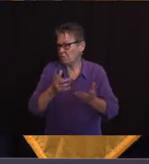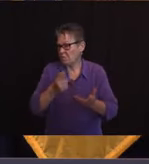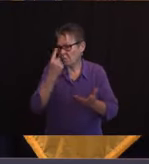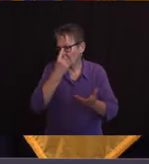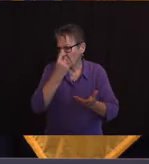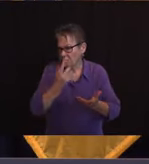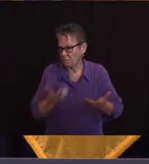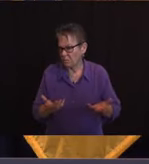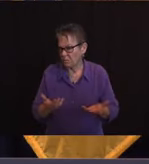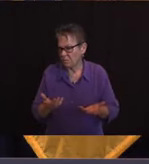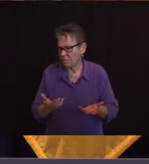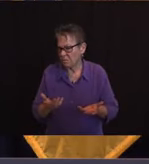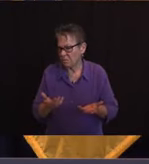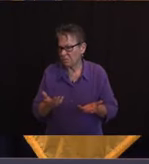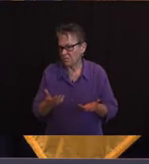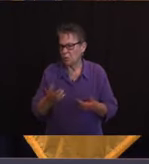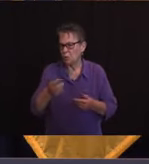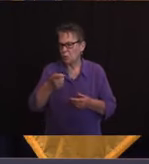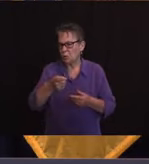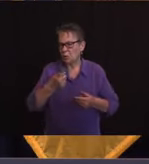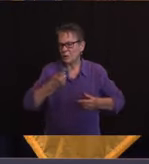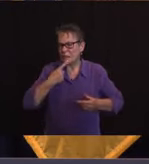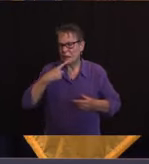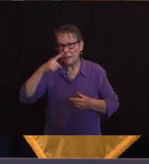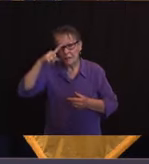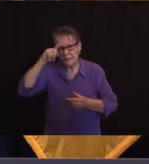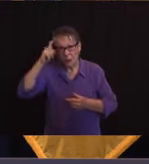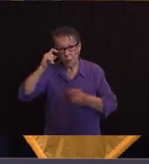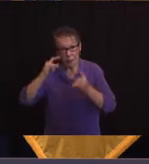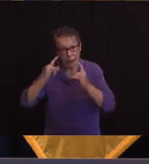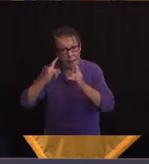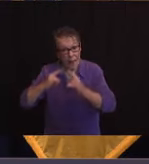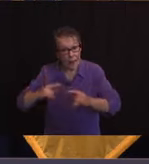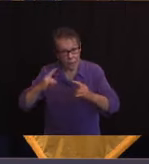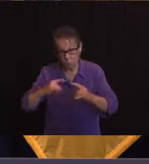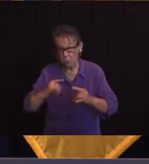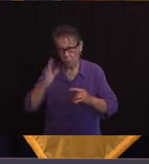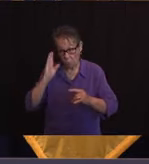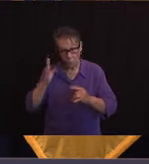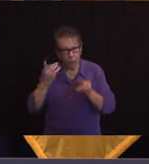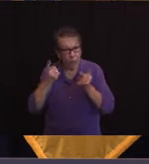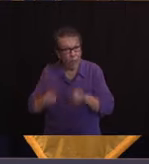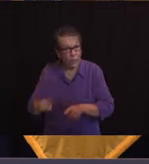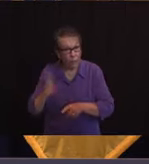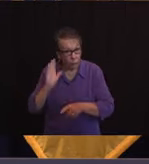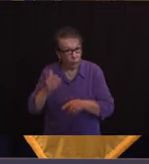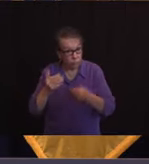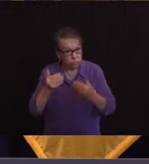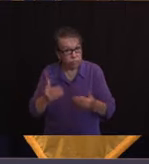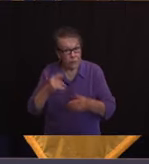Fauci had mentioned that unvaccinated children could go to summer camp this year. What kind of guidelines are you looking